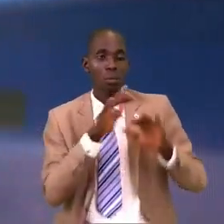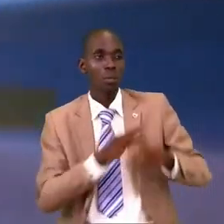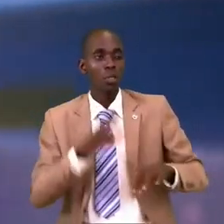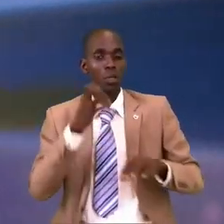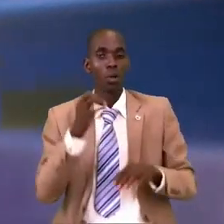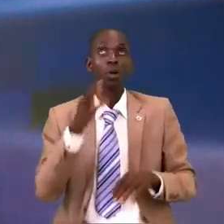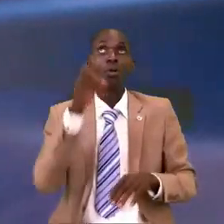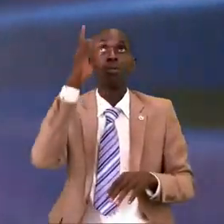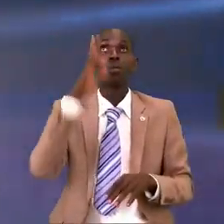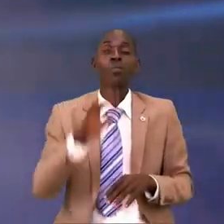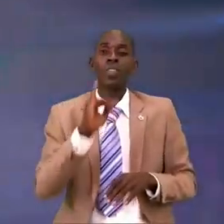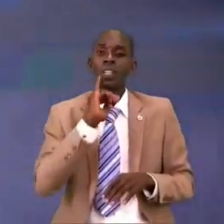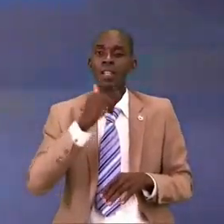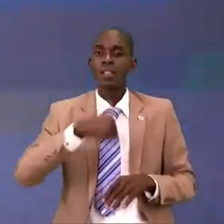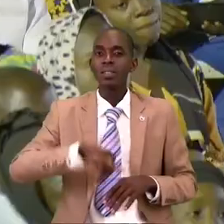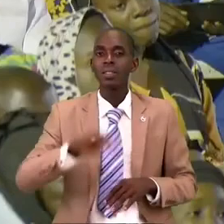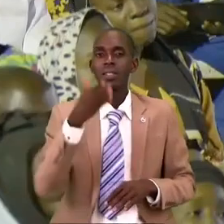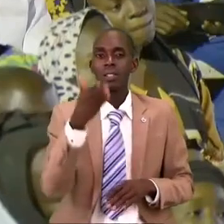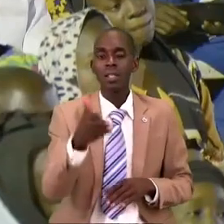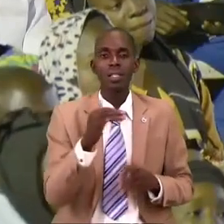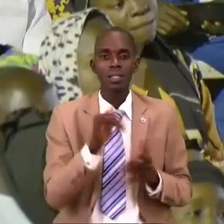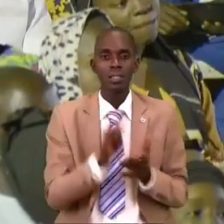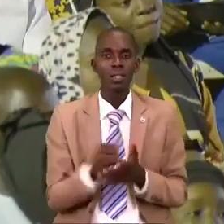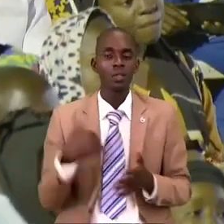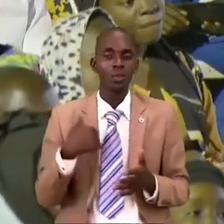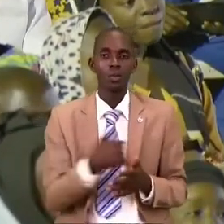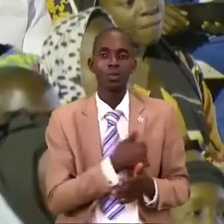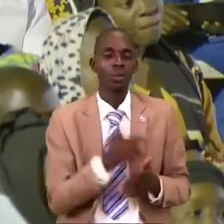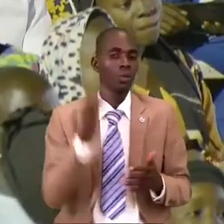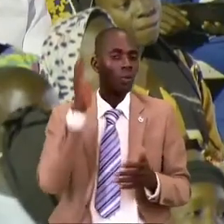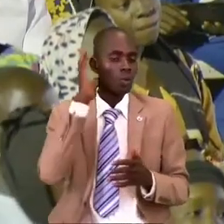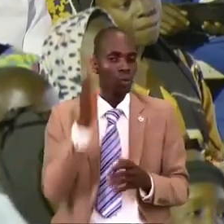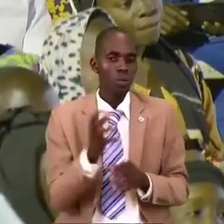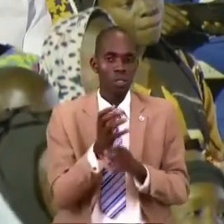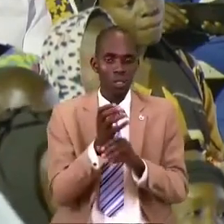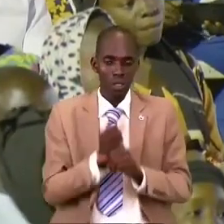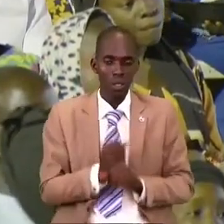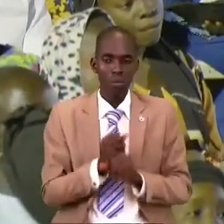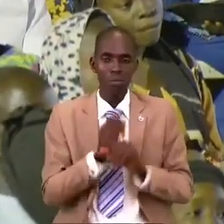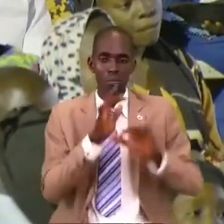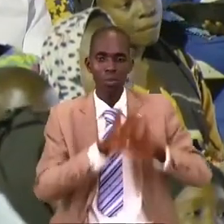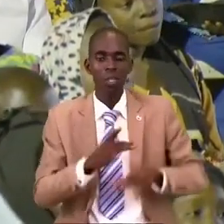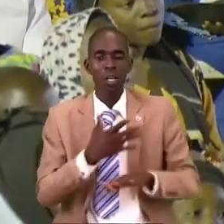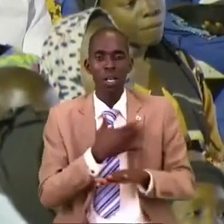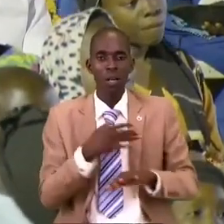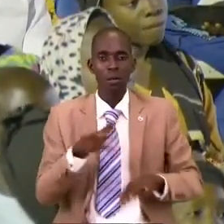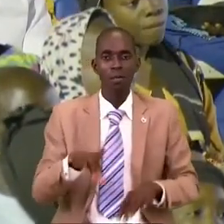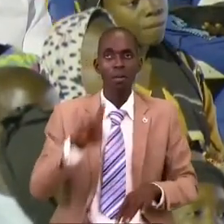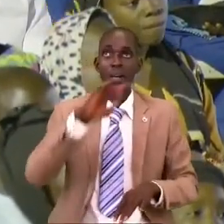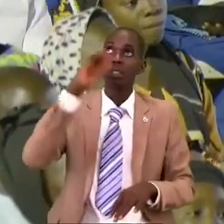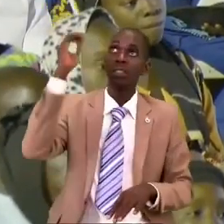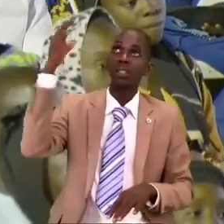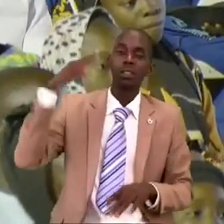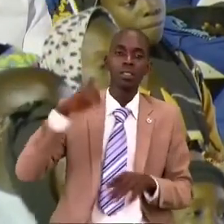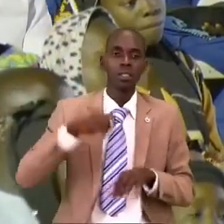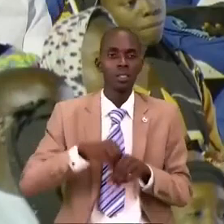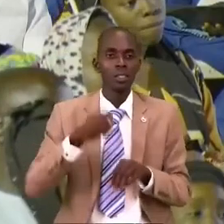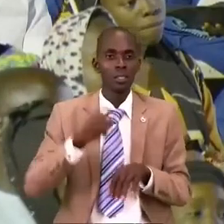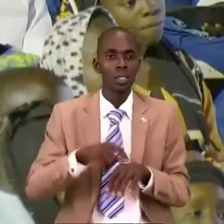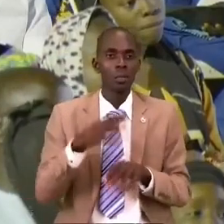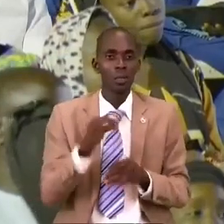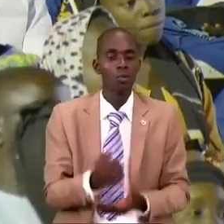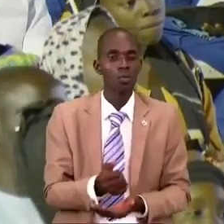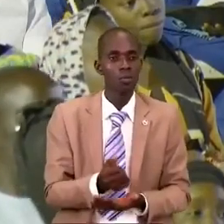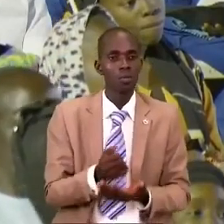in the time of need. This is the time when the Lord himself will show his